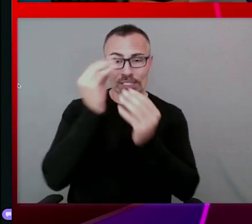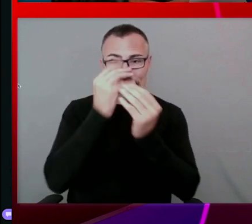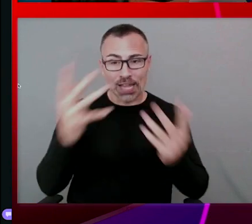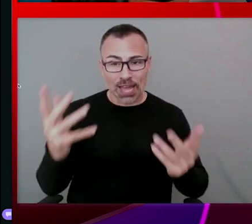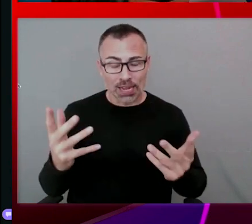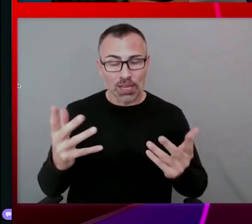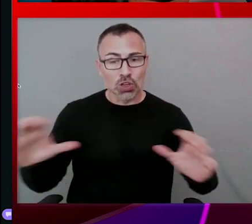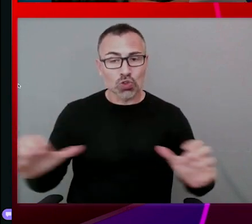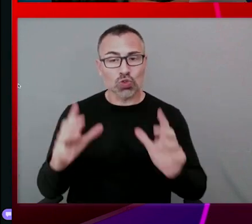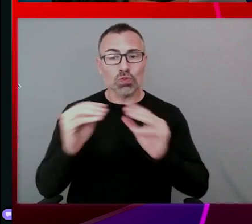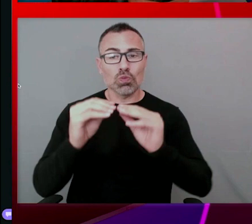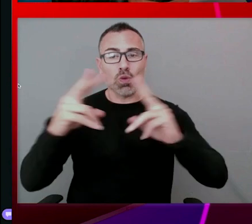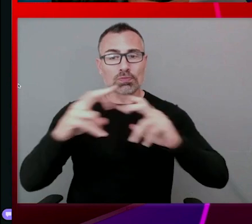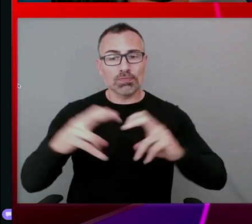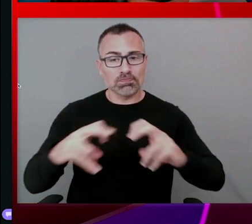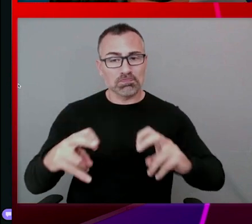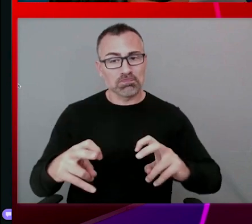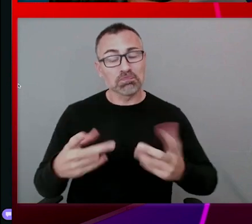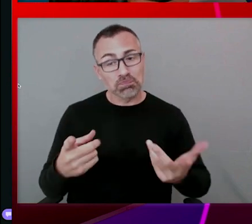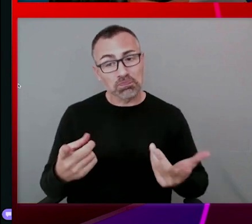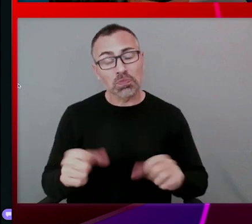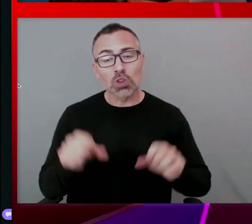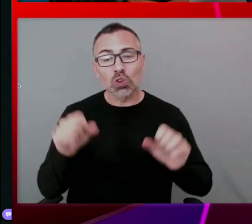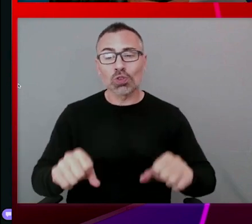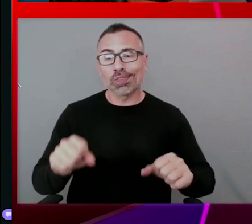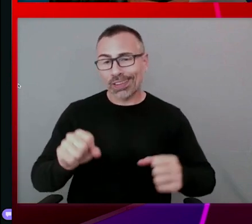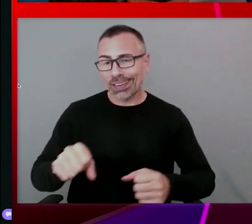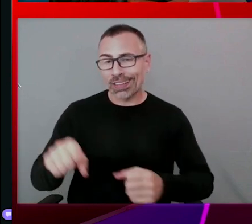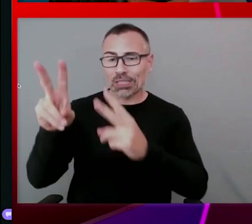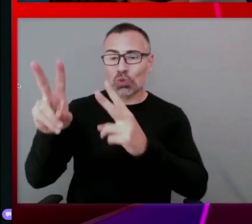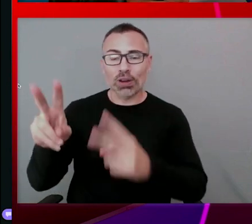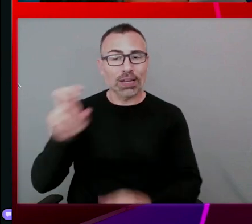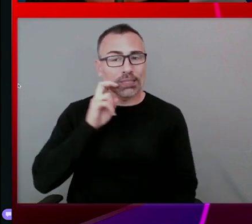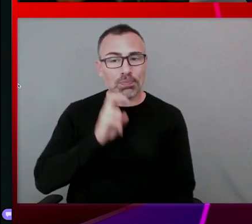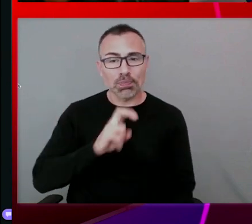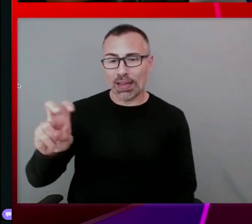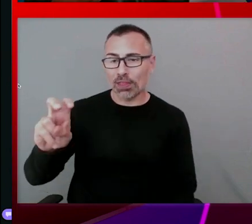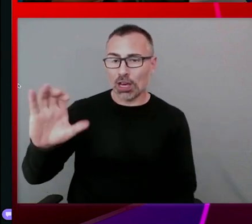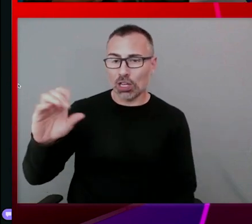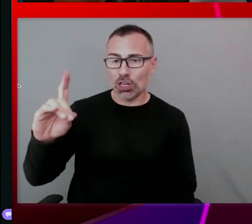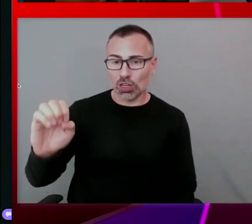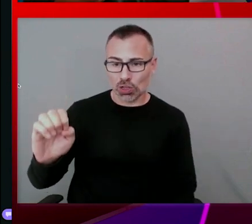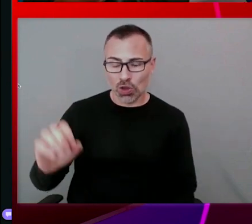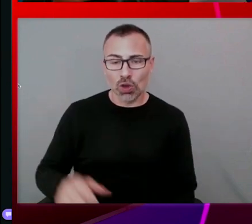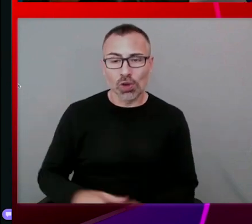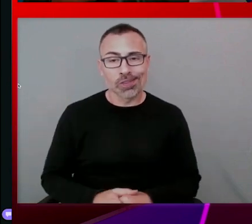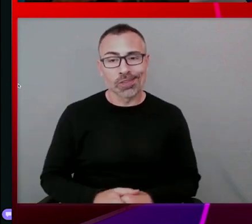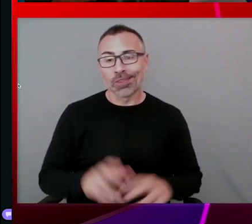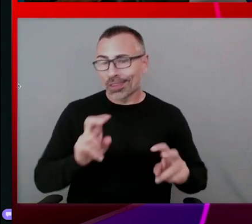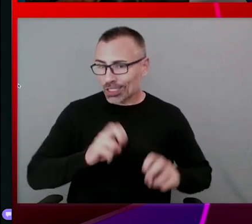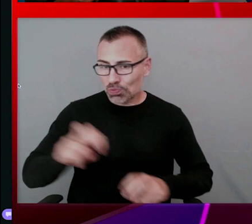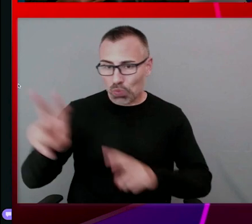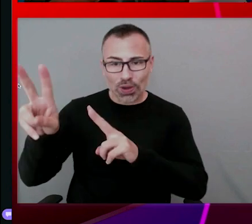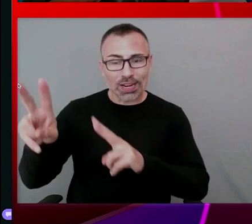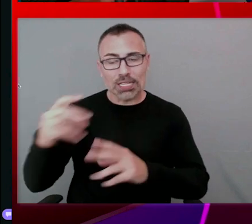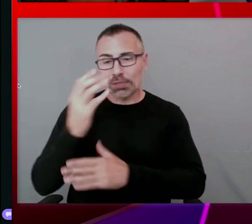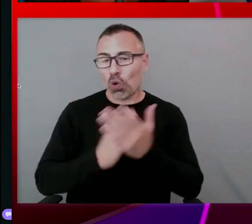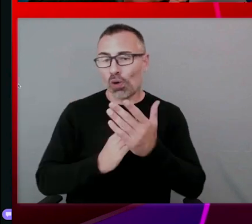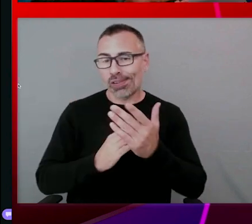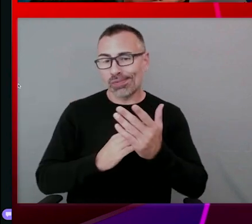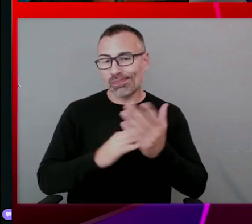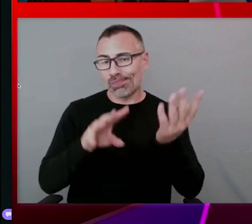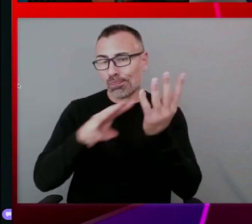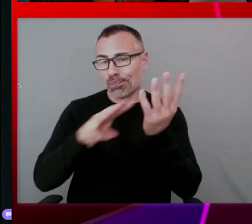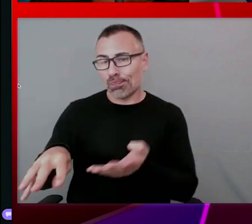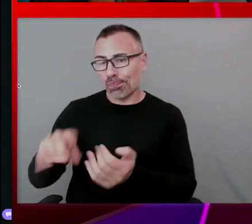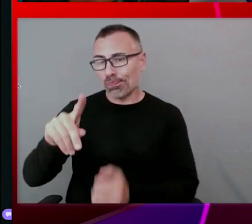analysis. You can also export it as a pure Python code. You can also export it as part of pipelines. A lot of times, right, you want to take